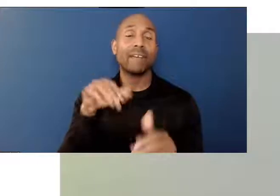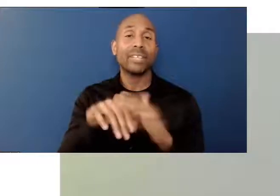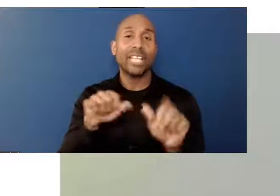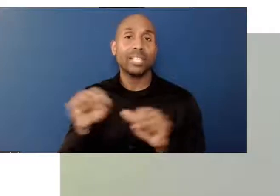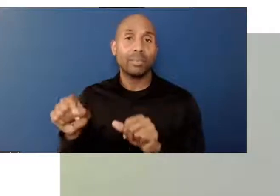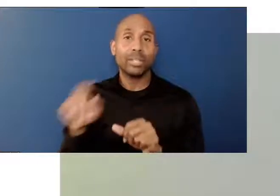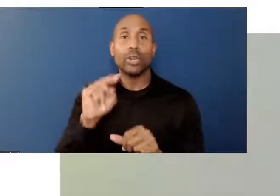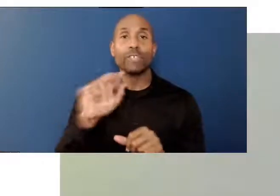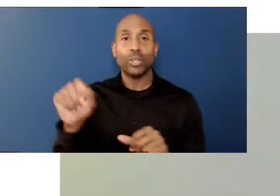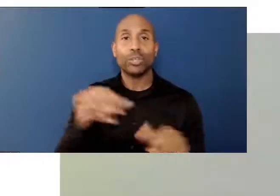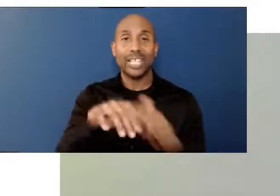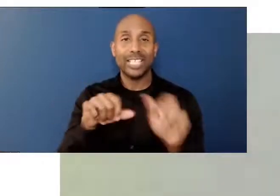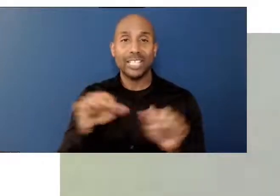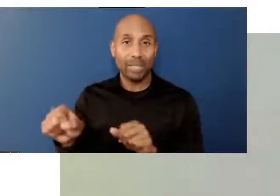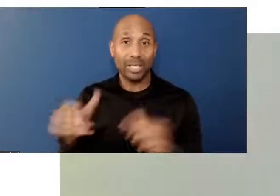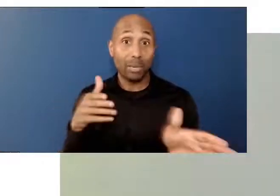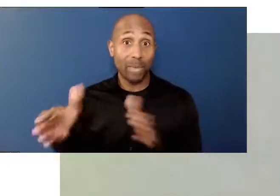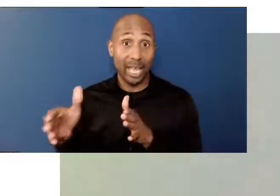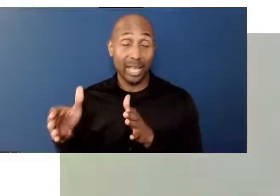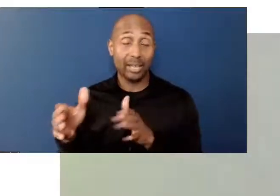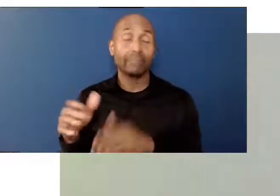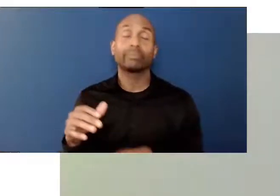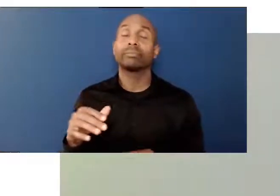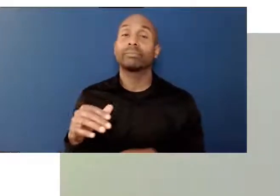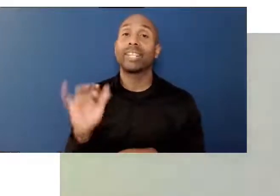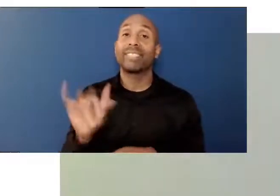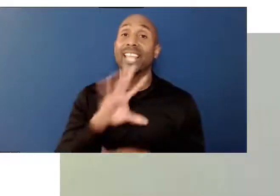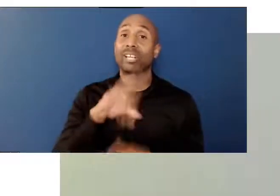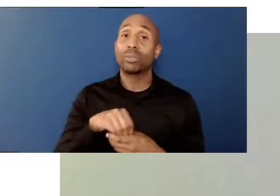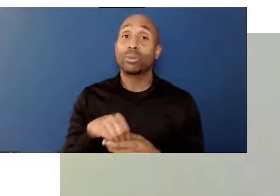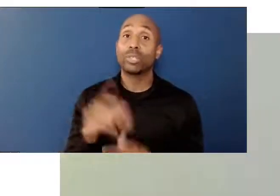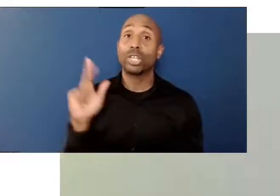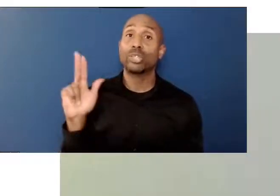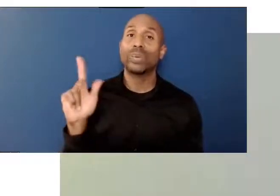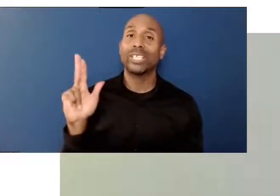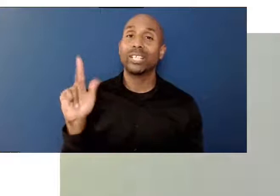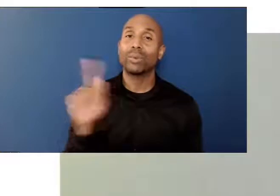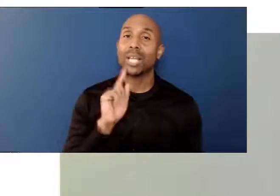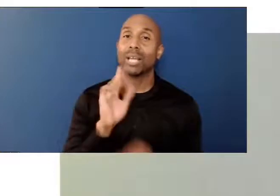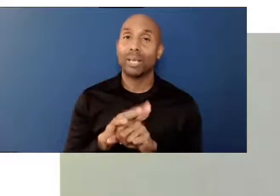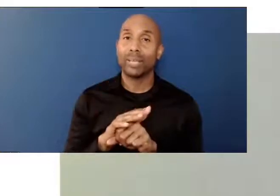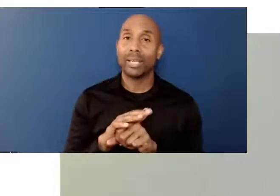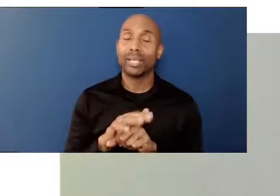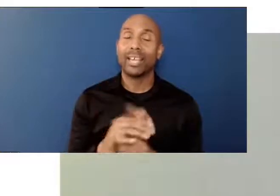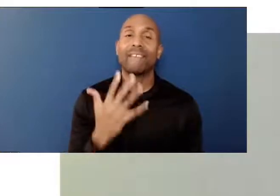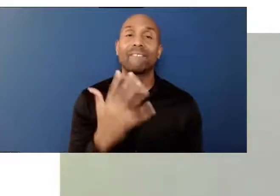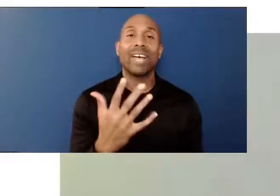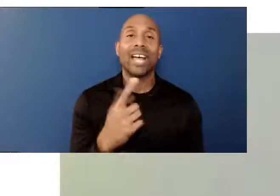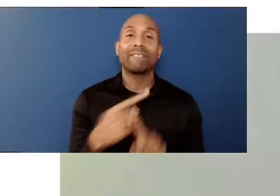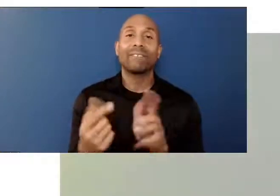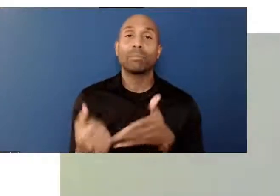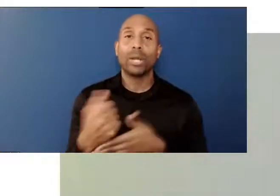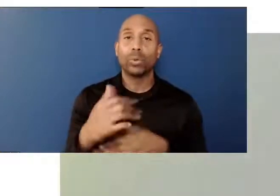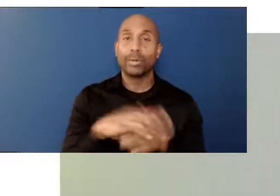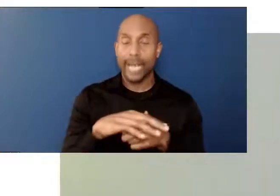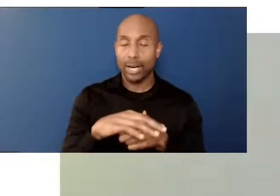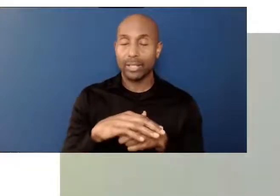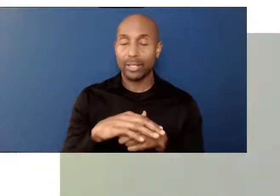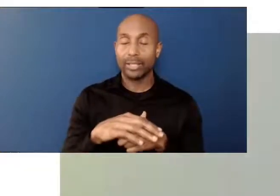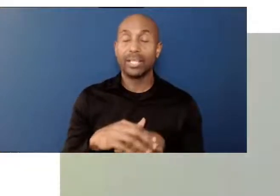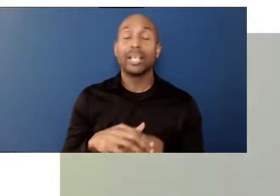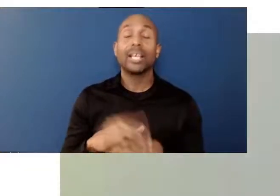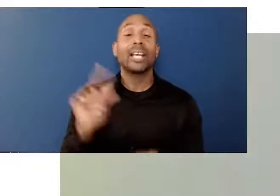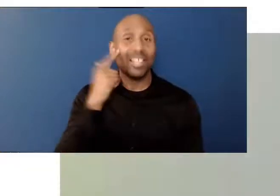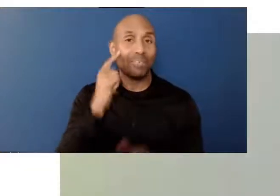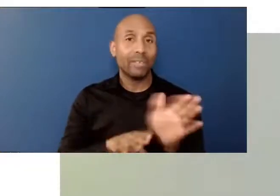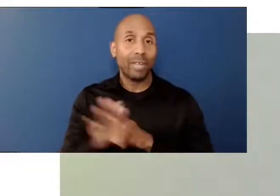23 commitments from 5 different priority areas, and it was developed by government with input from Nova Scotians, including disabled